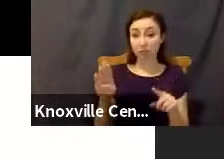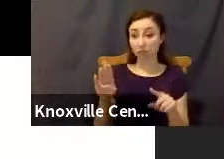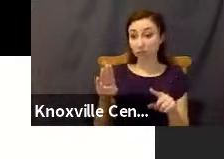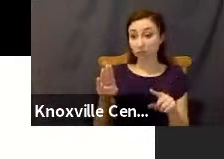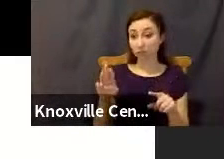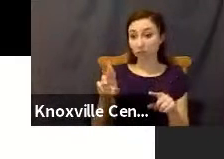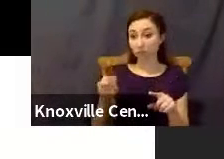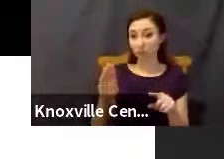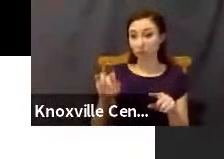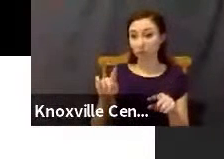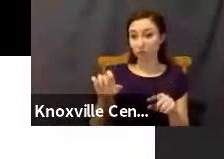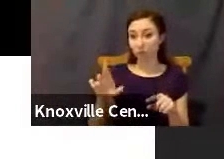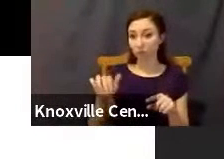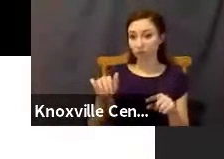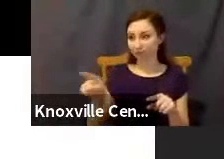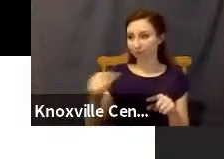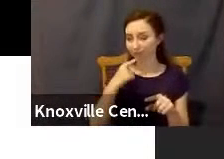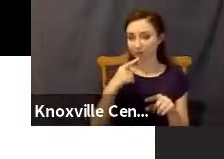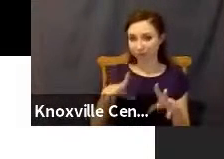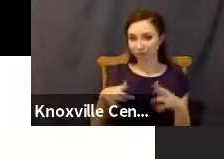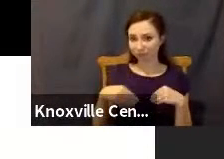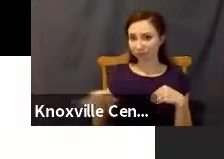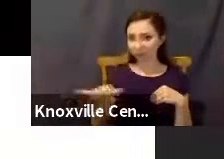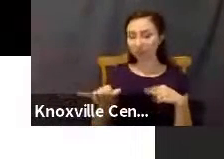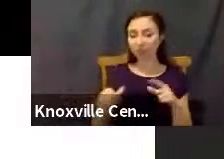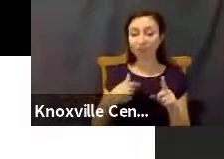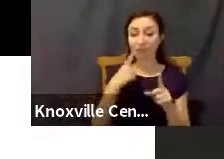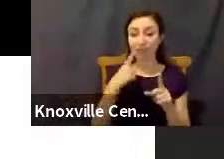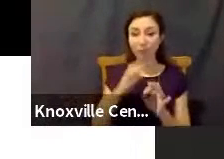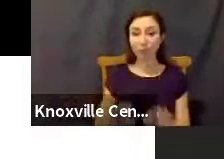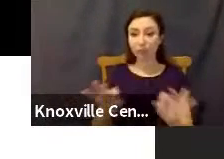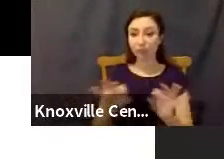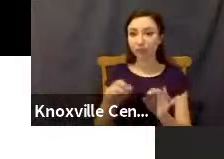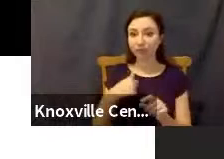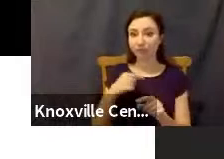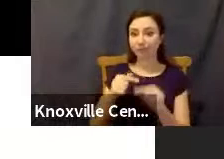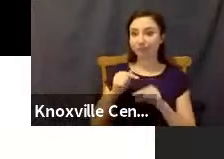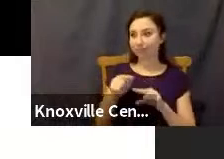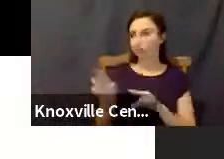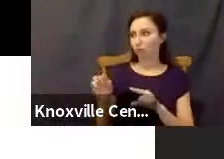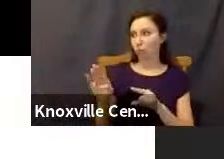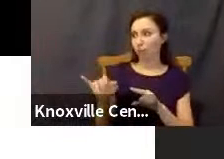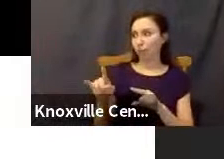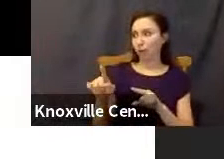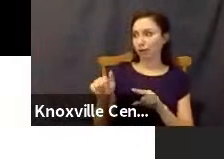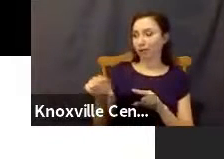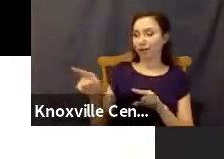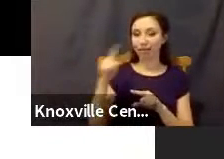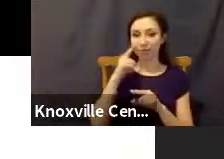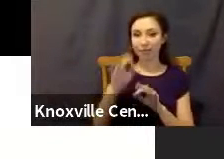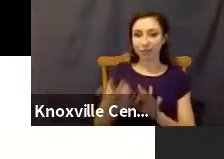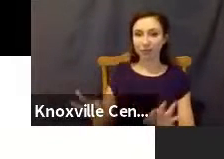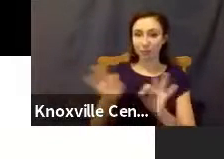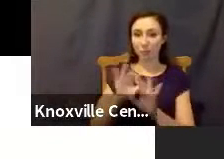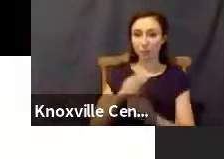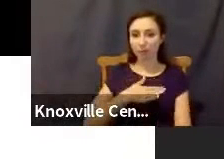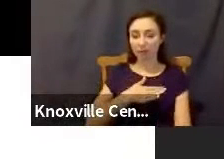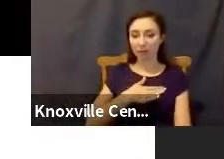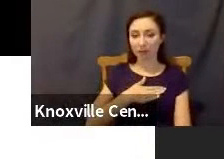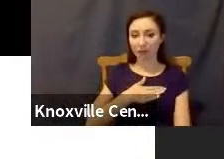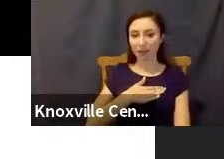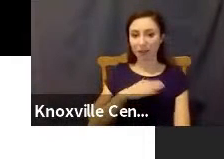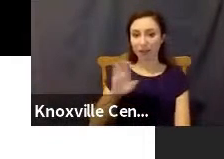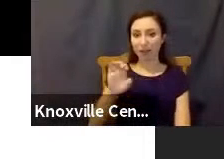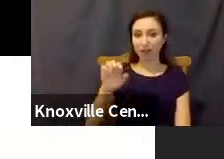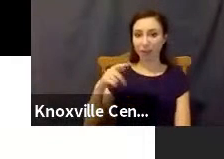she's okay with that too. And it's important, and I keep referring back to her, but I think it's important that my